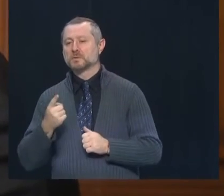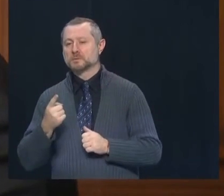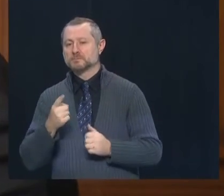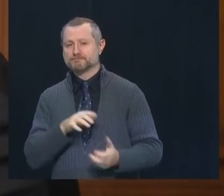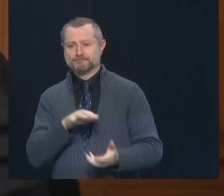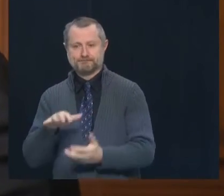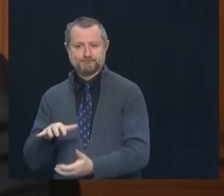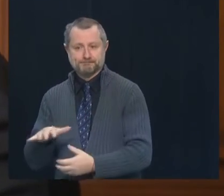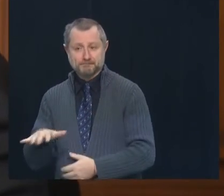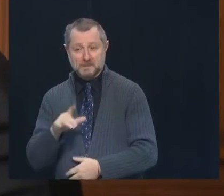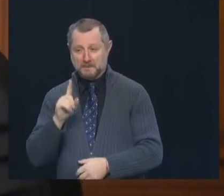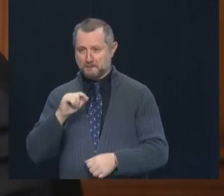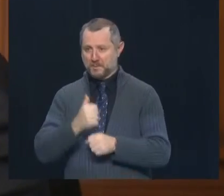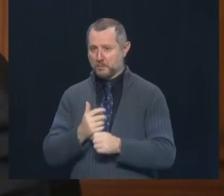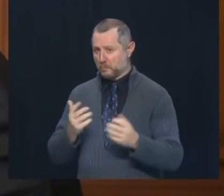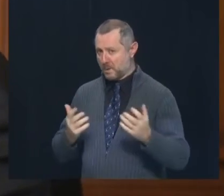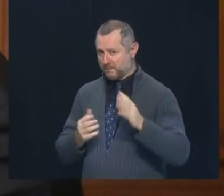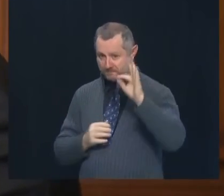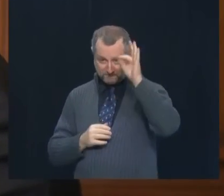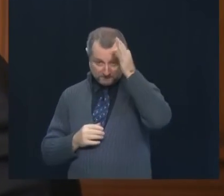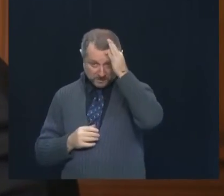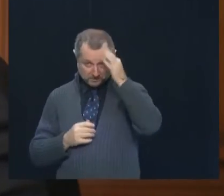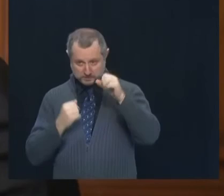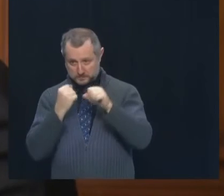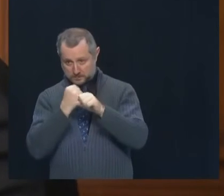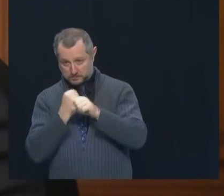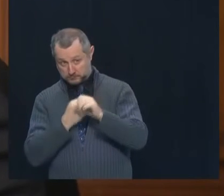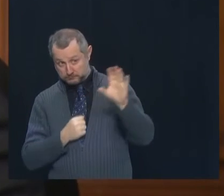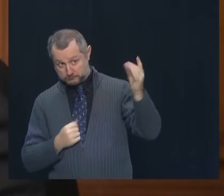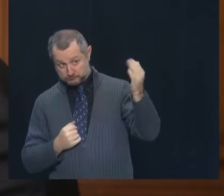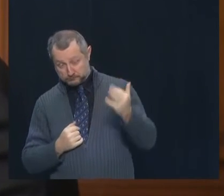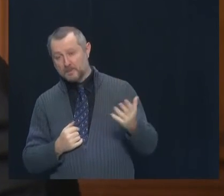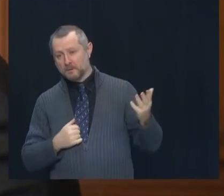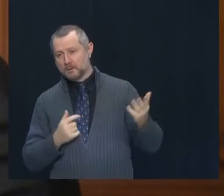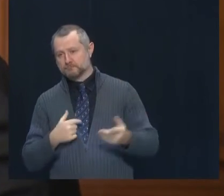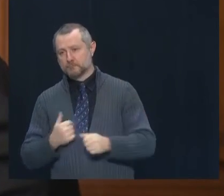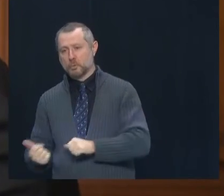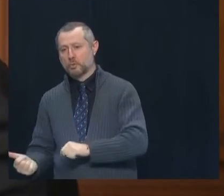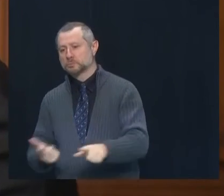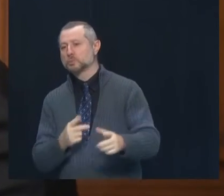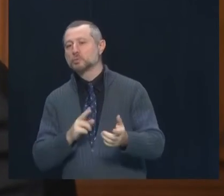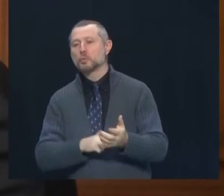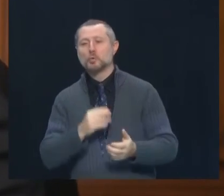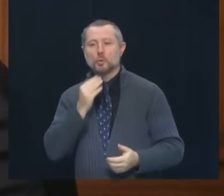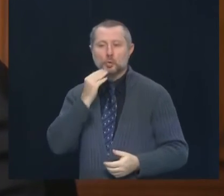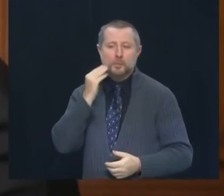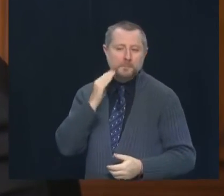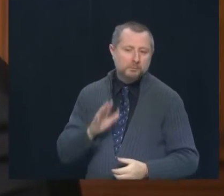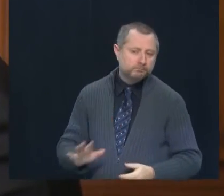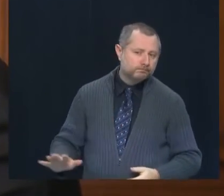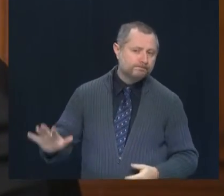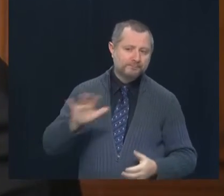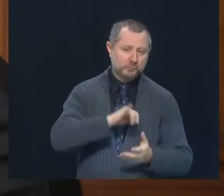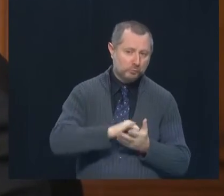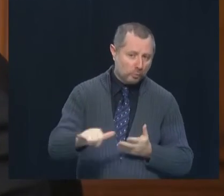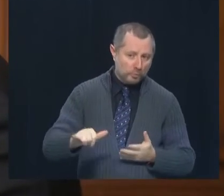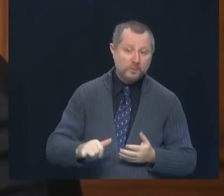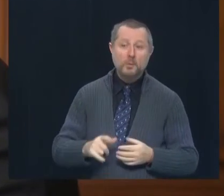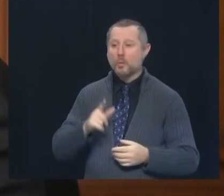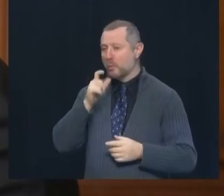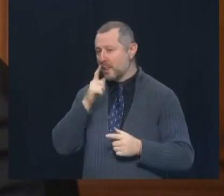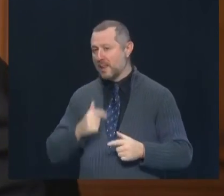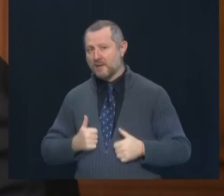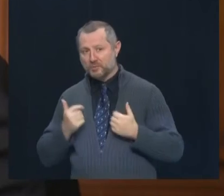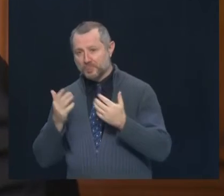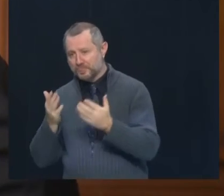getting from the federal government. So we'll be able to cover every nursing home in the state and all the residents and all the workers